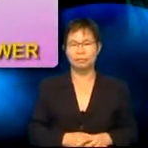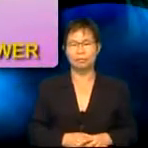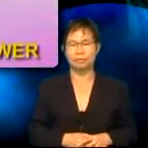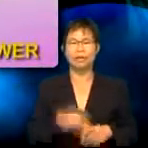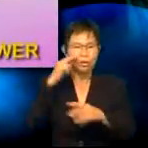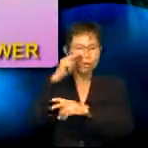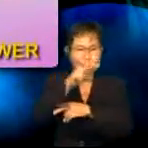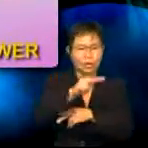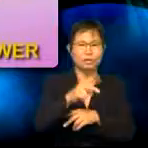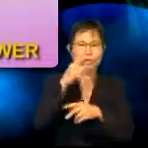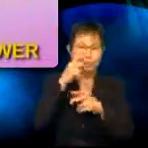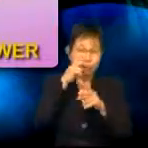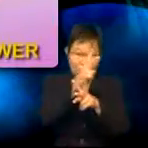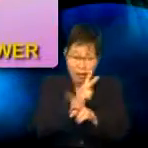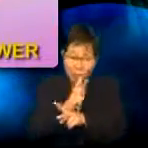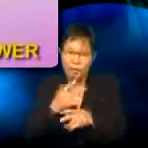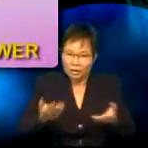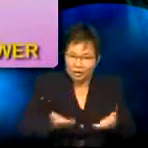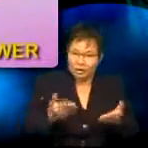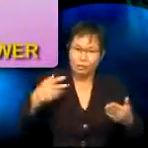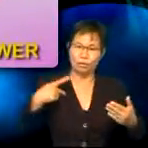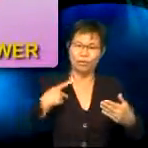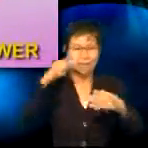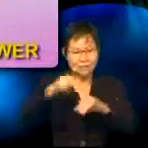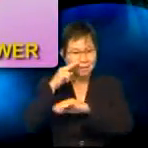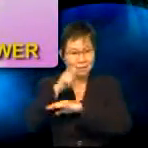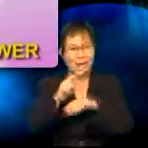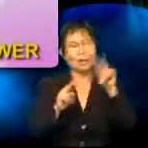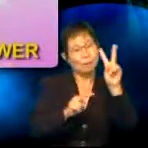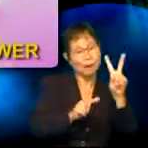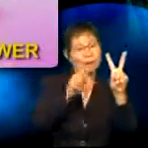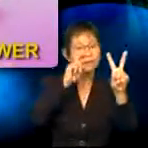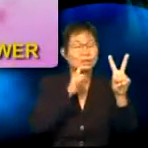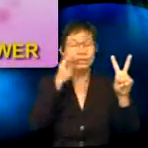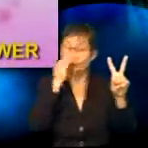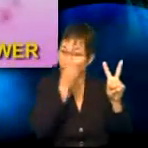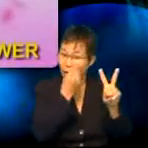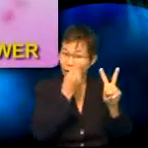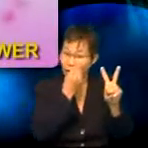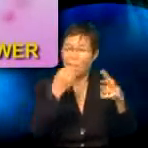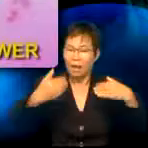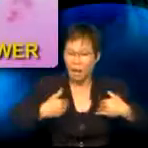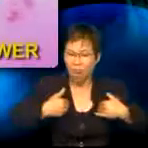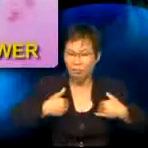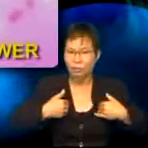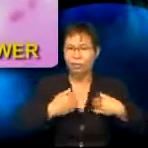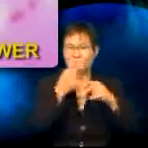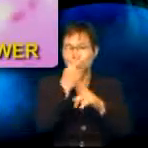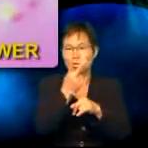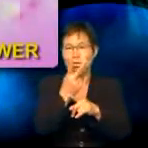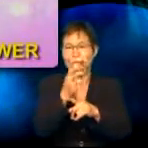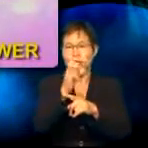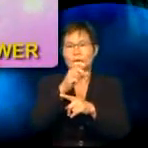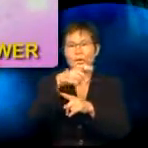Look at this carefully. Here you can see that bisexual flowers have both the stamen and